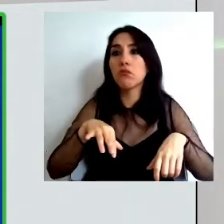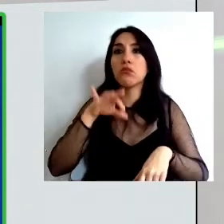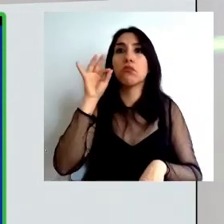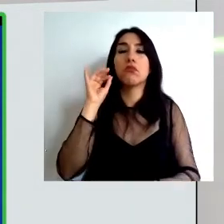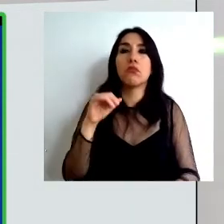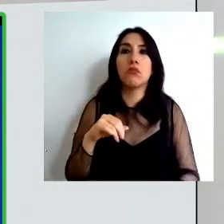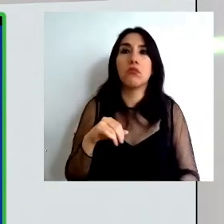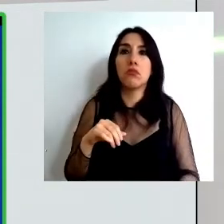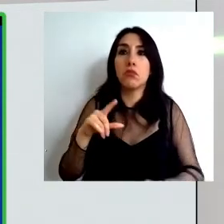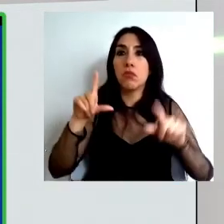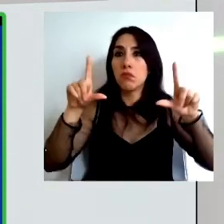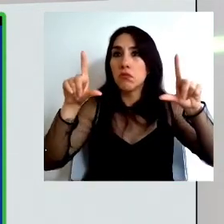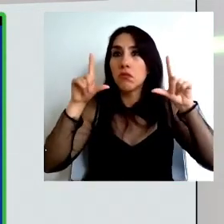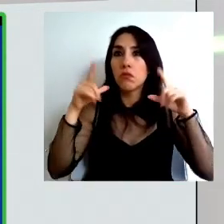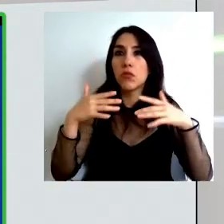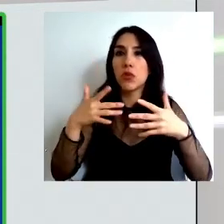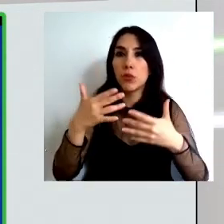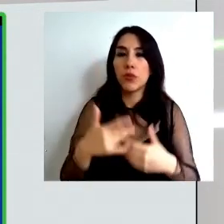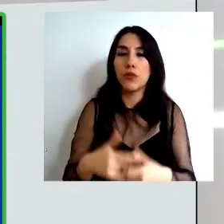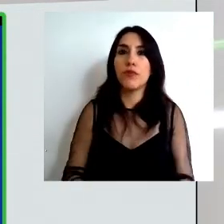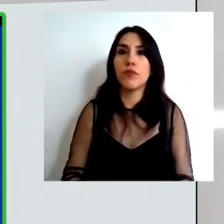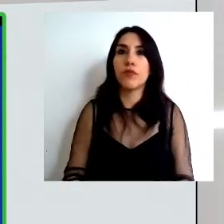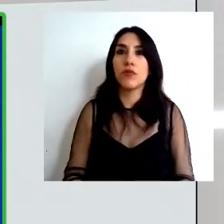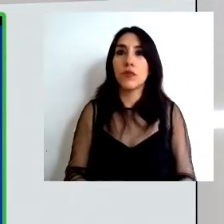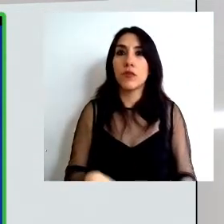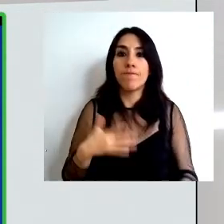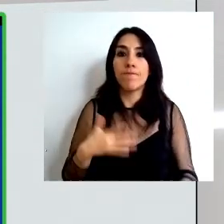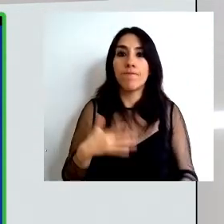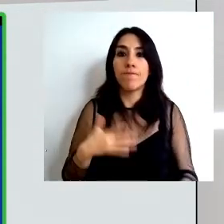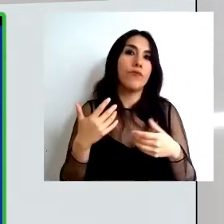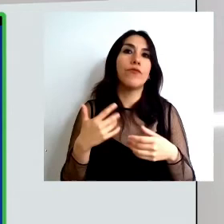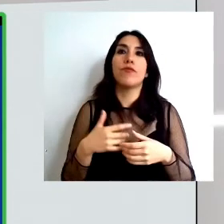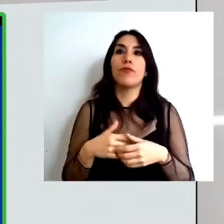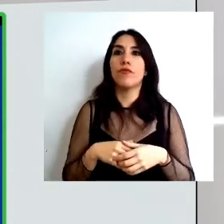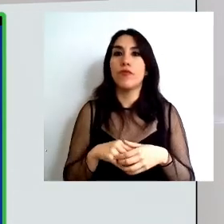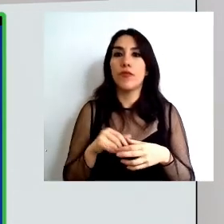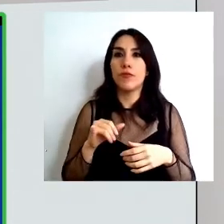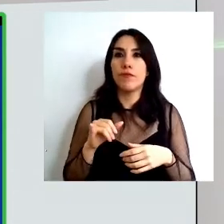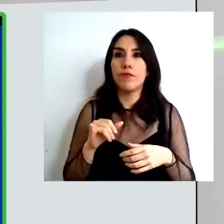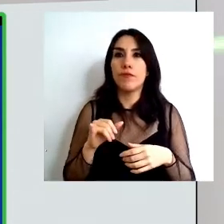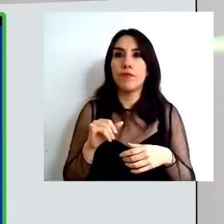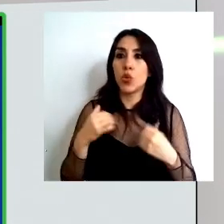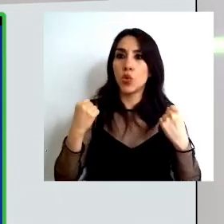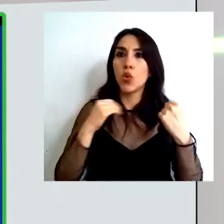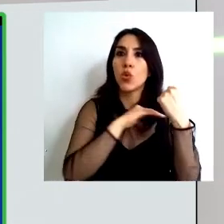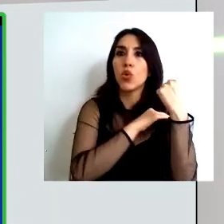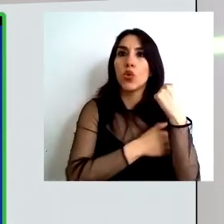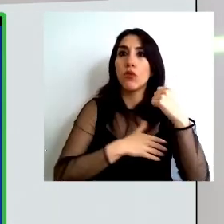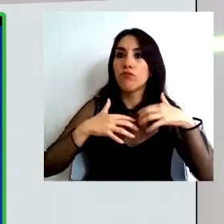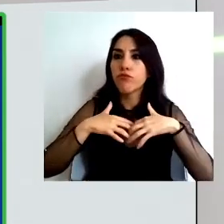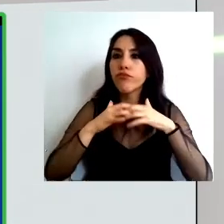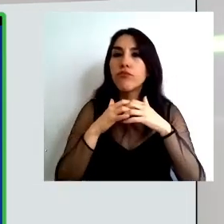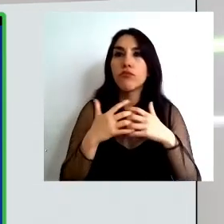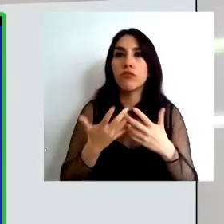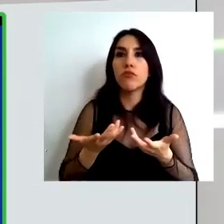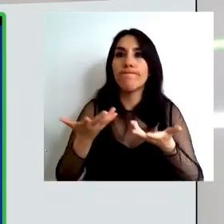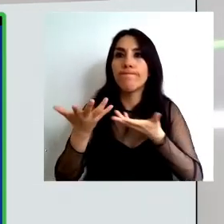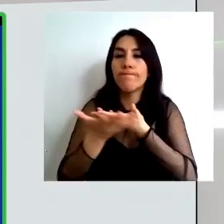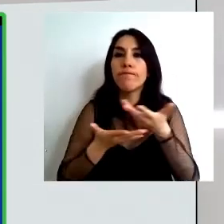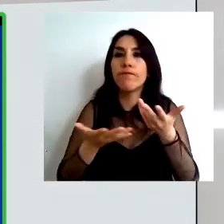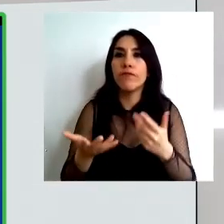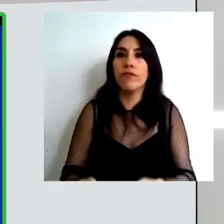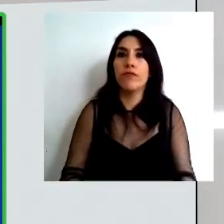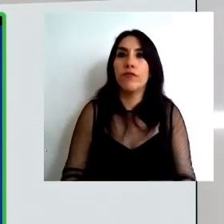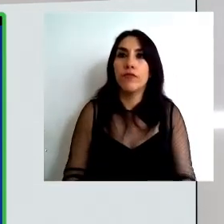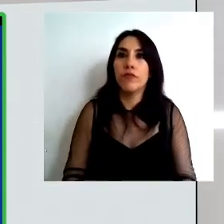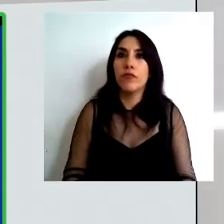empowering partners? Are they building capacity? Are they learning? Are they bringing back innovation within your network? Are